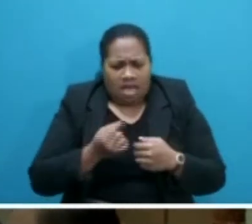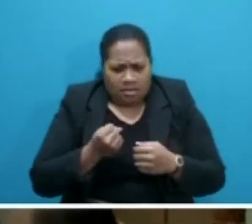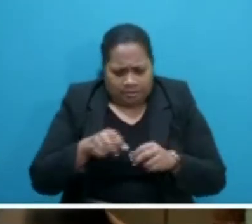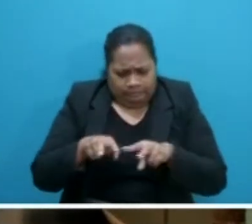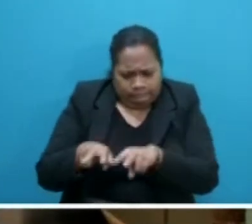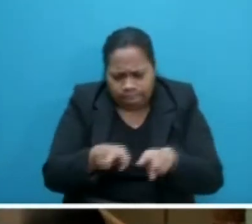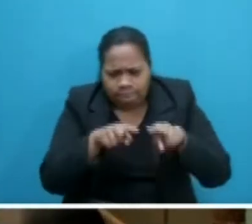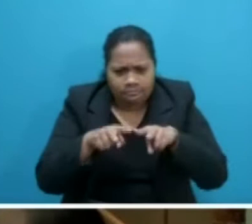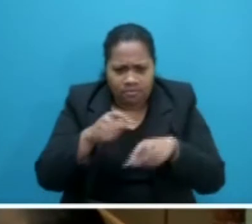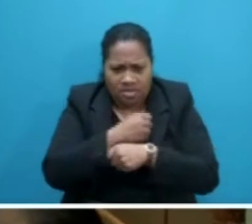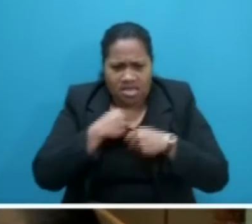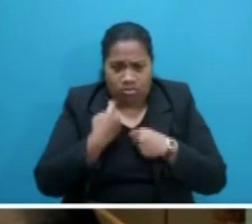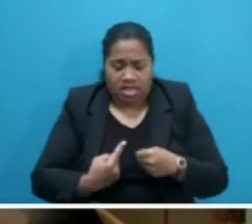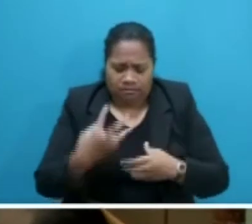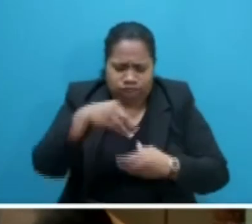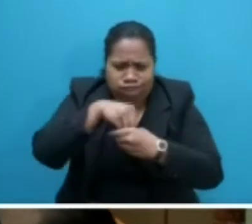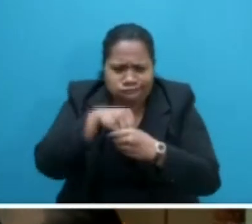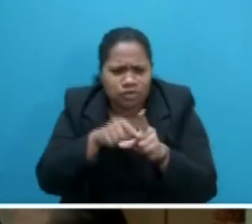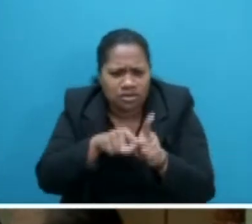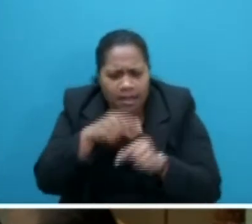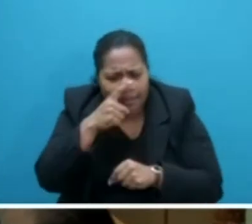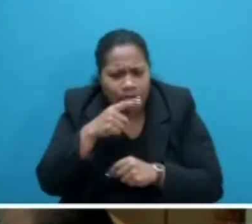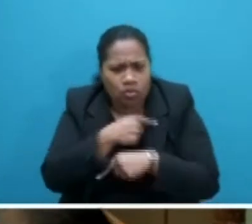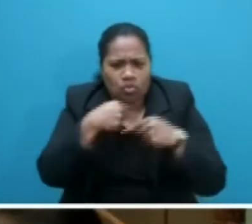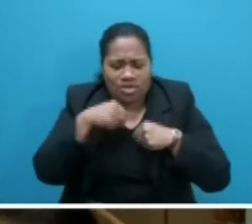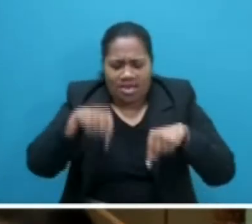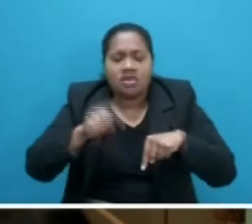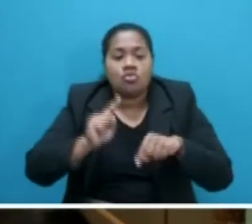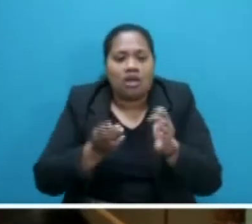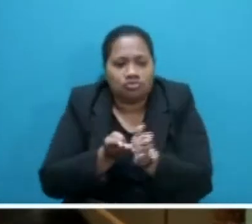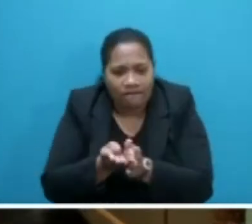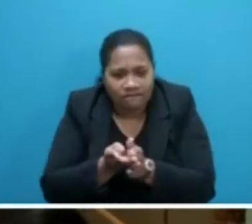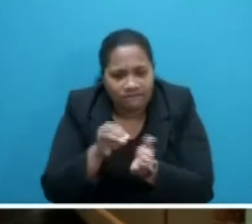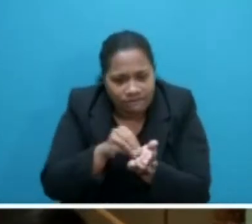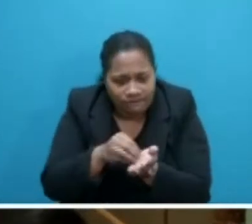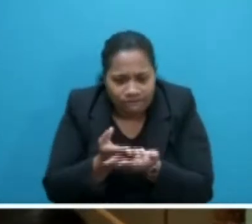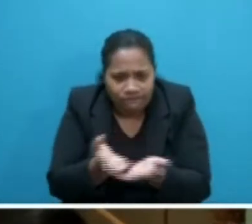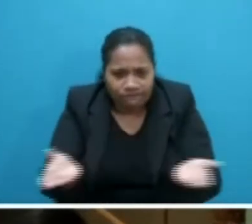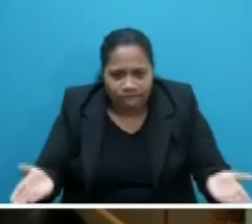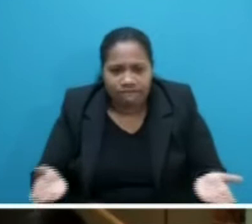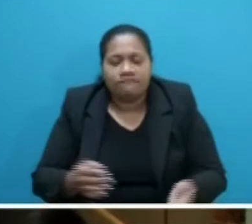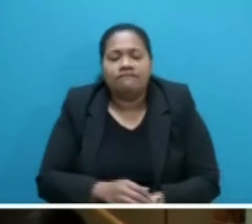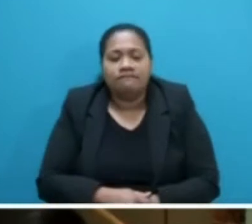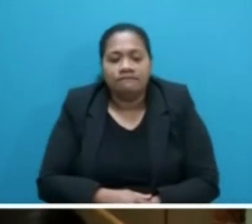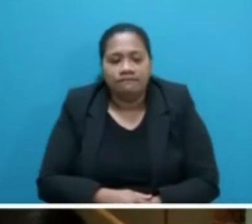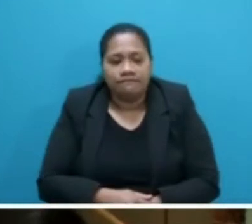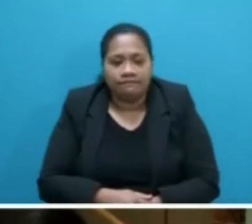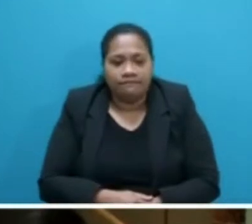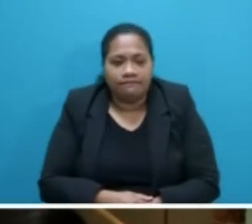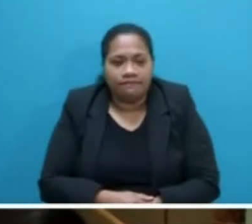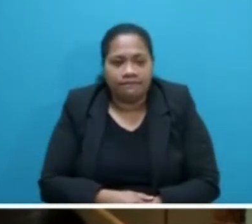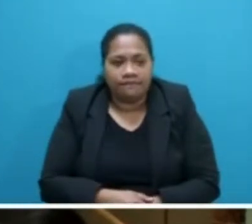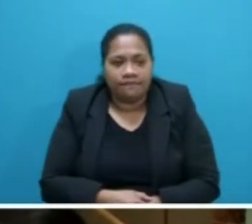serve. We must strive to know the anxiety of Fijian children who expect to see climate impacts